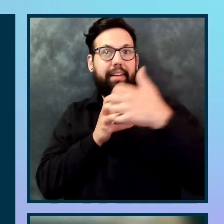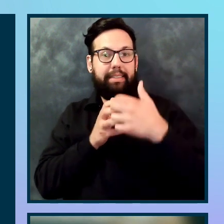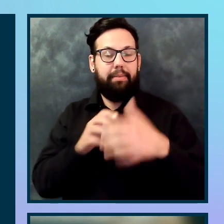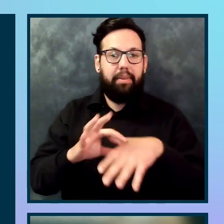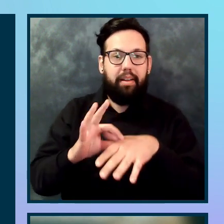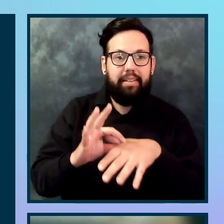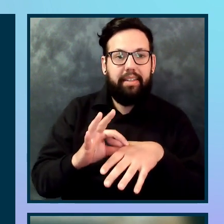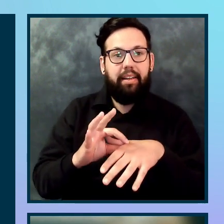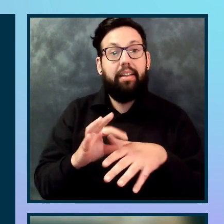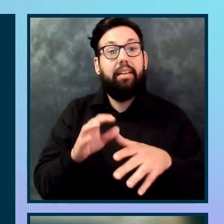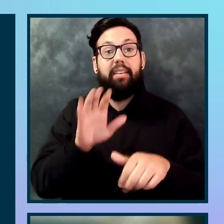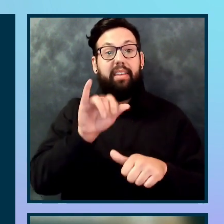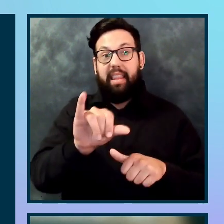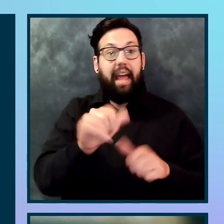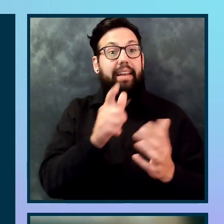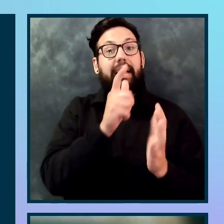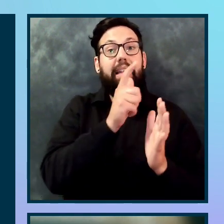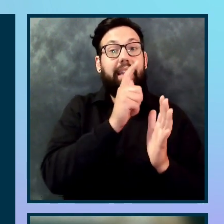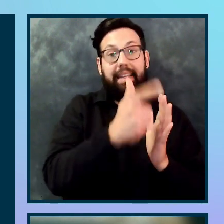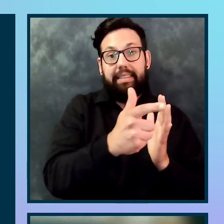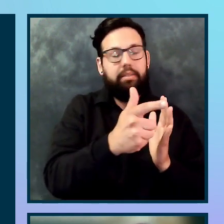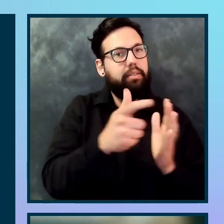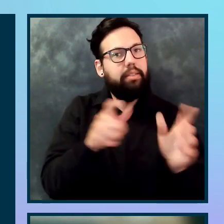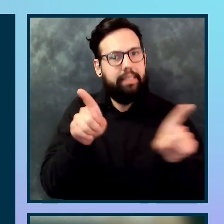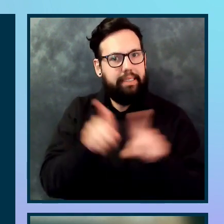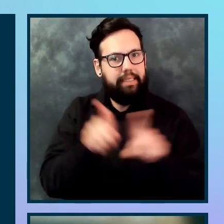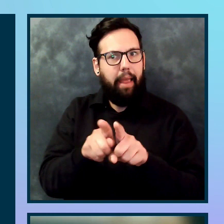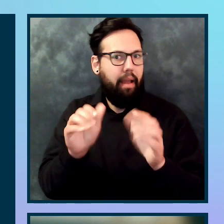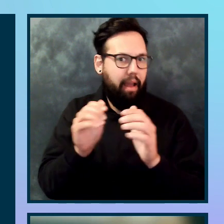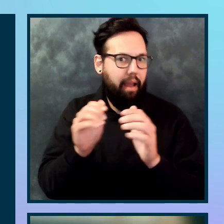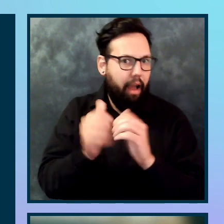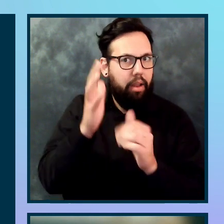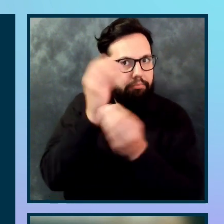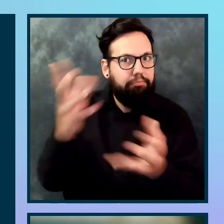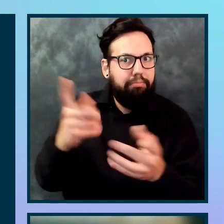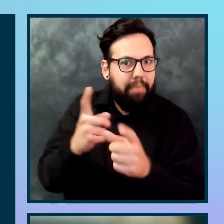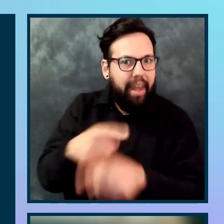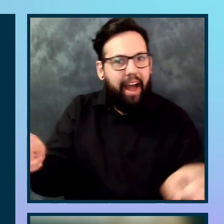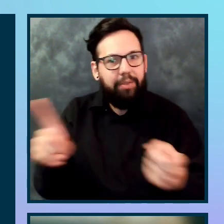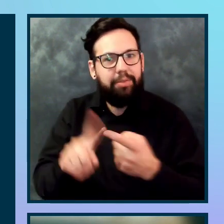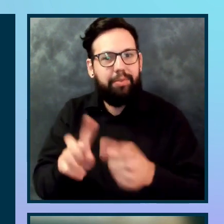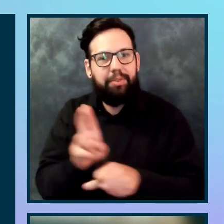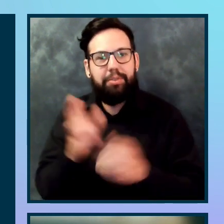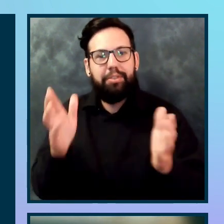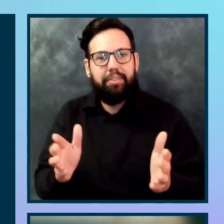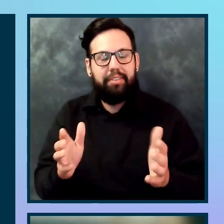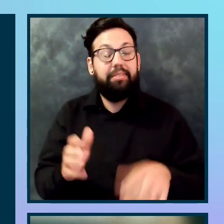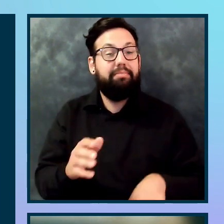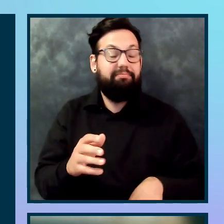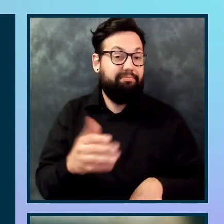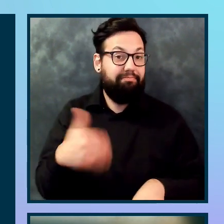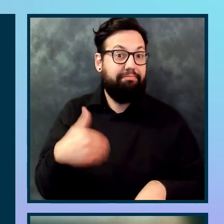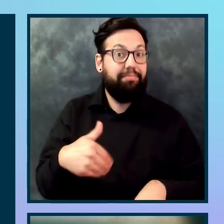order in which they'll be announced. So this, you can probably see by just this, how helpful that can be if you are working